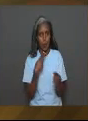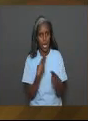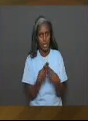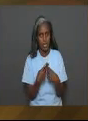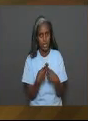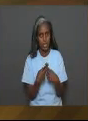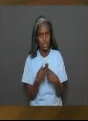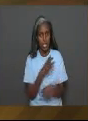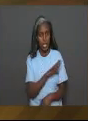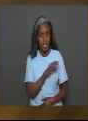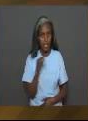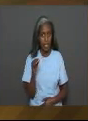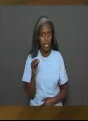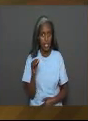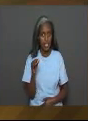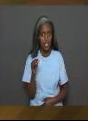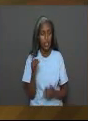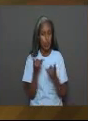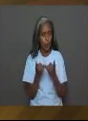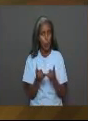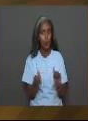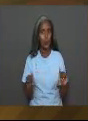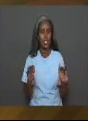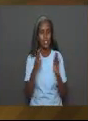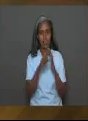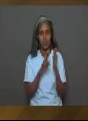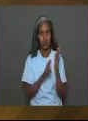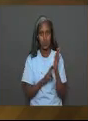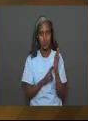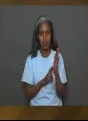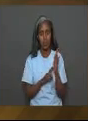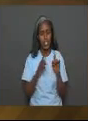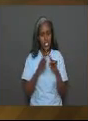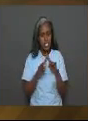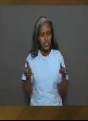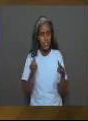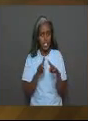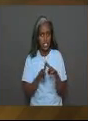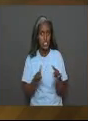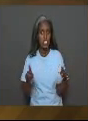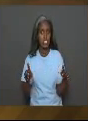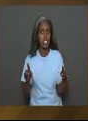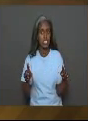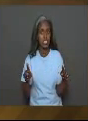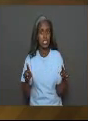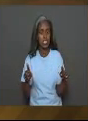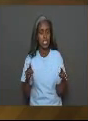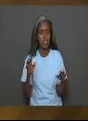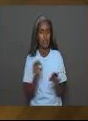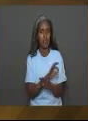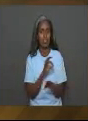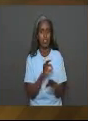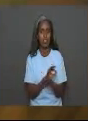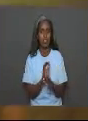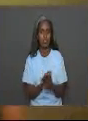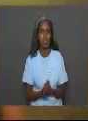product, and quotient rule of differentiation in